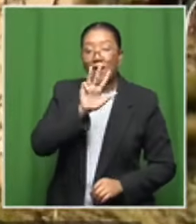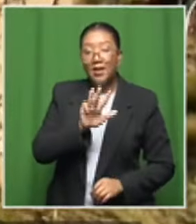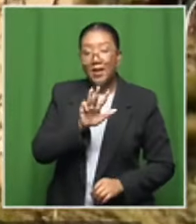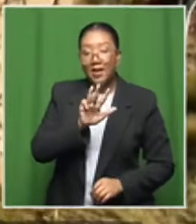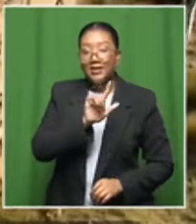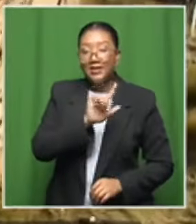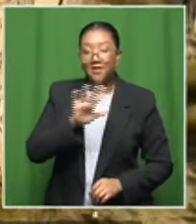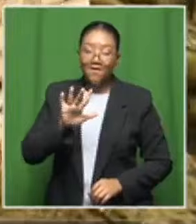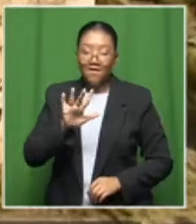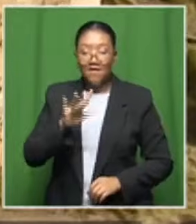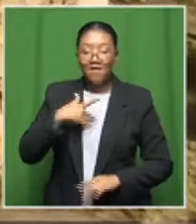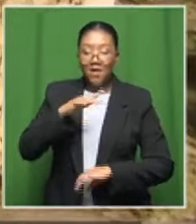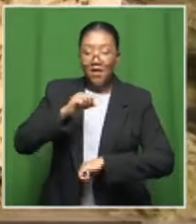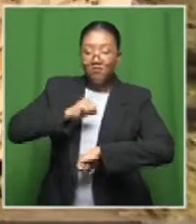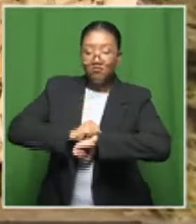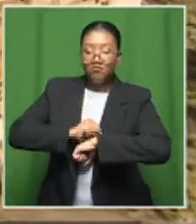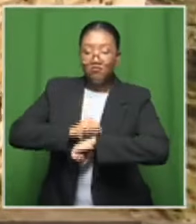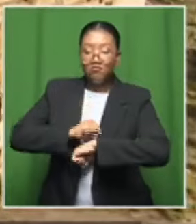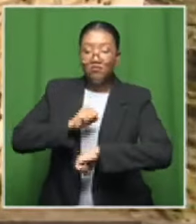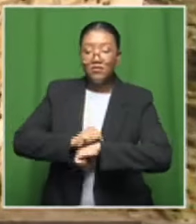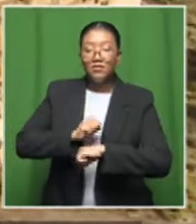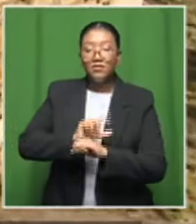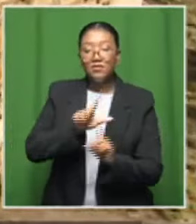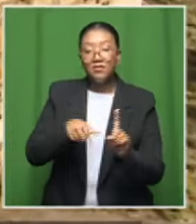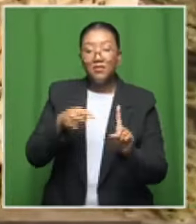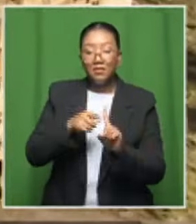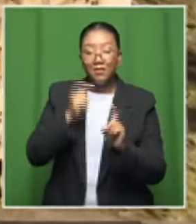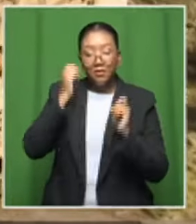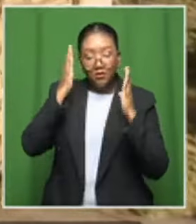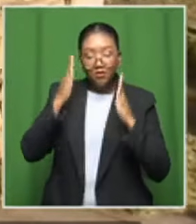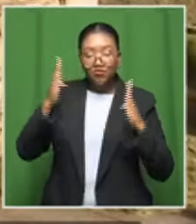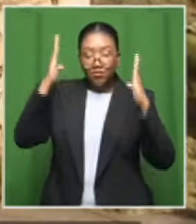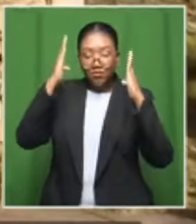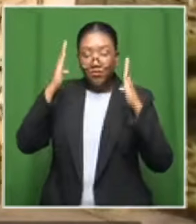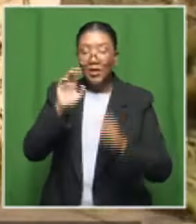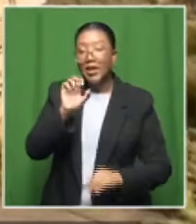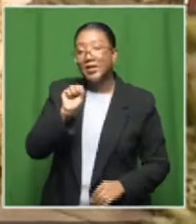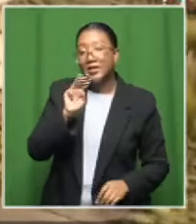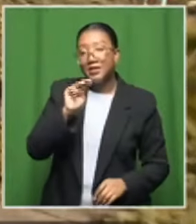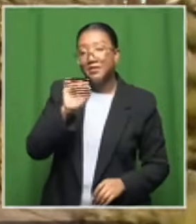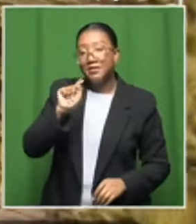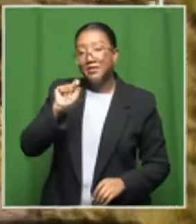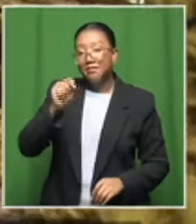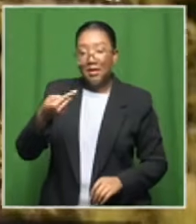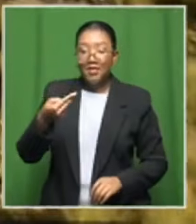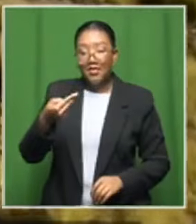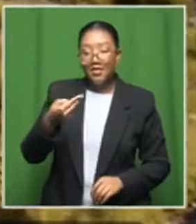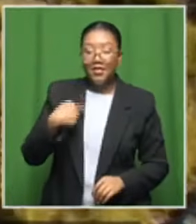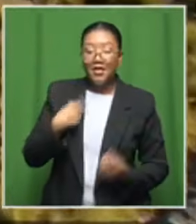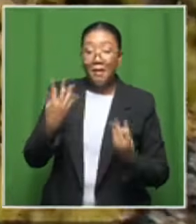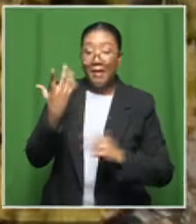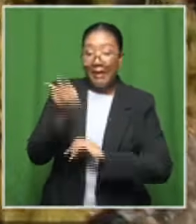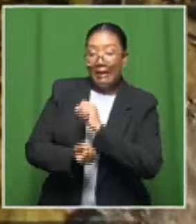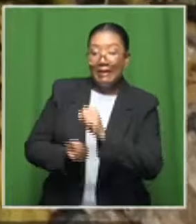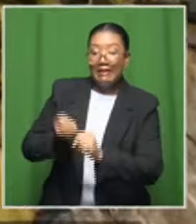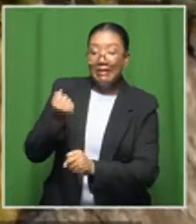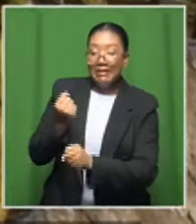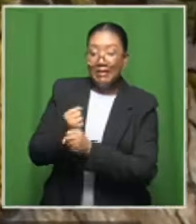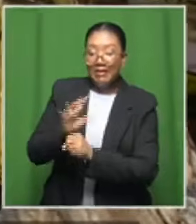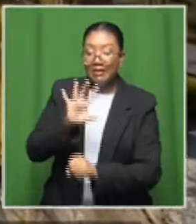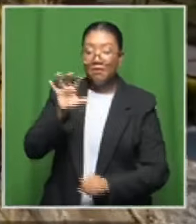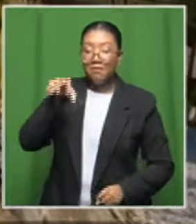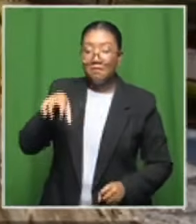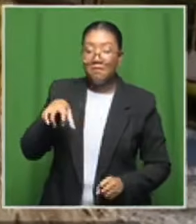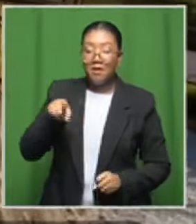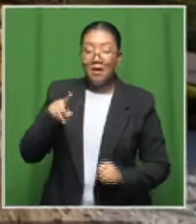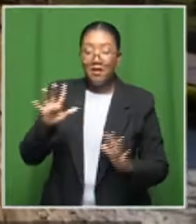from crowd rocks by Reverend George Smith, and it has been for around 4 generations. It is a symbol of unity